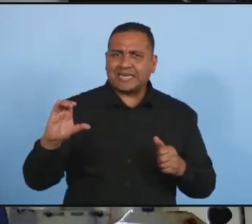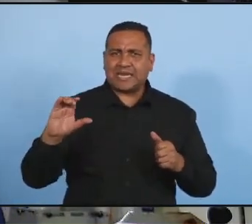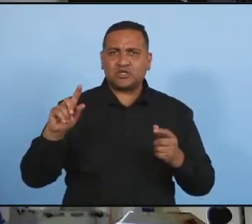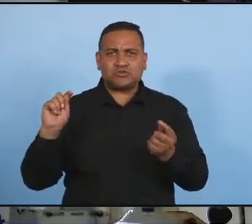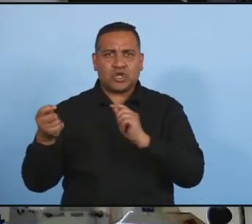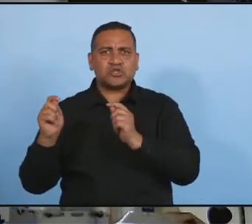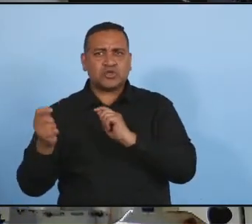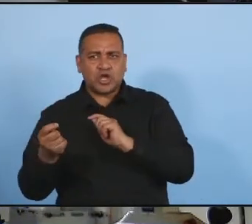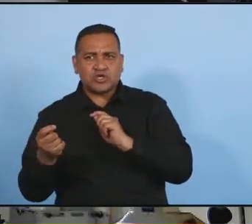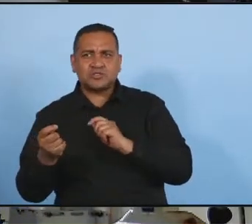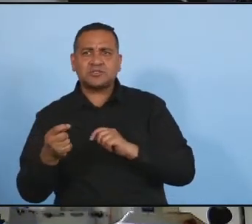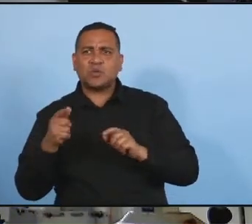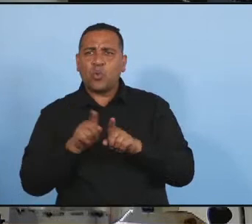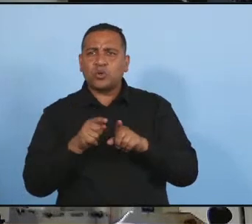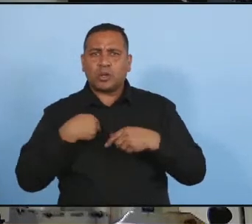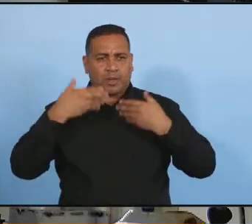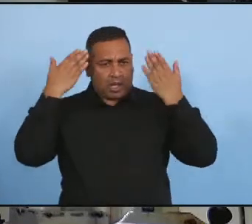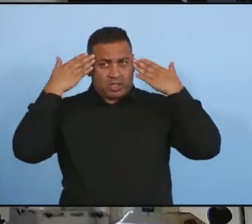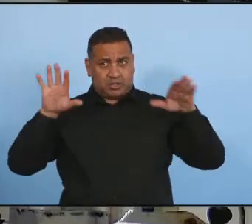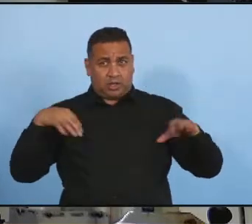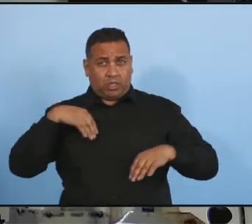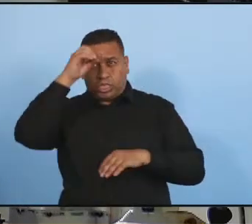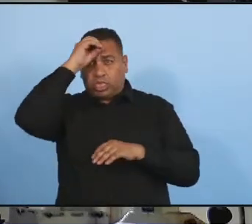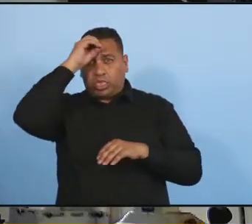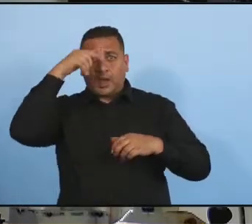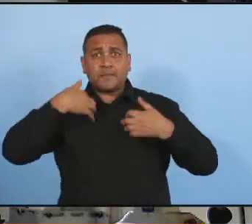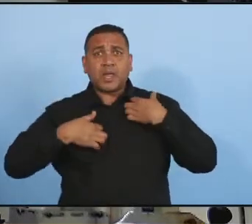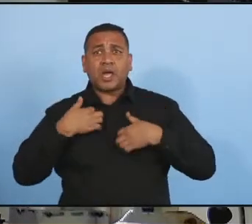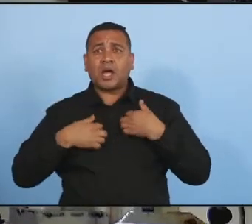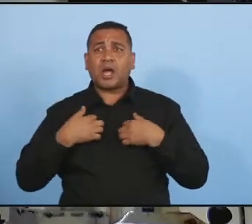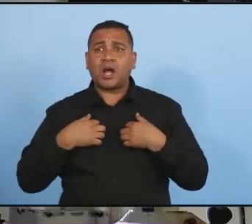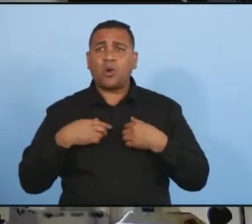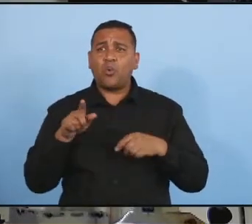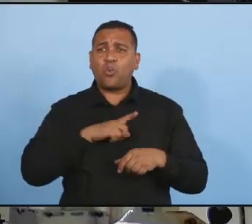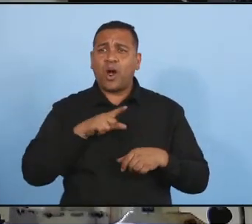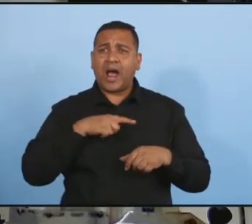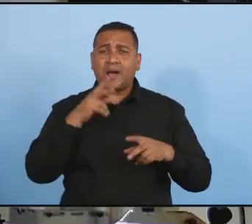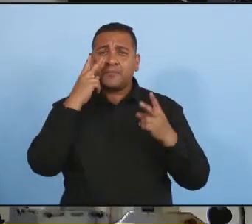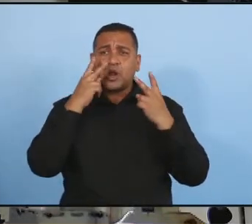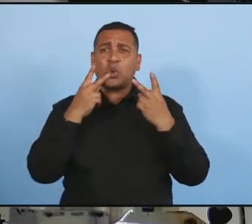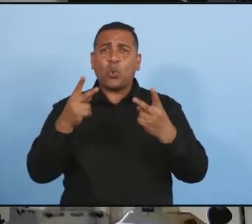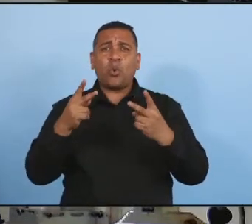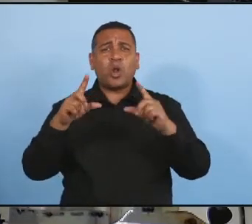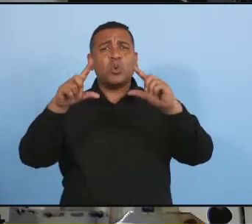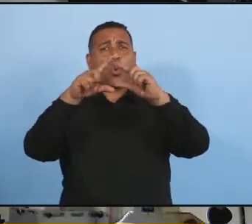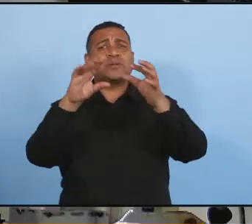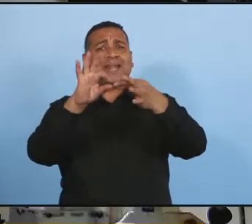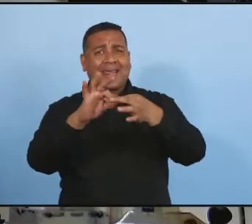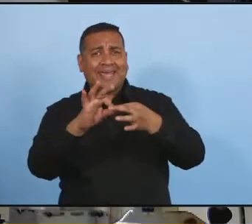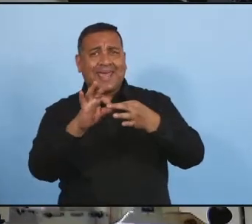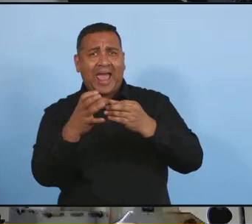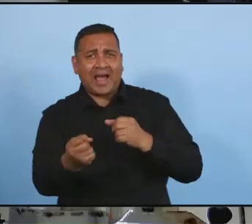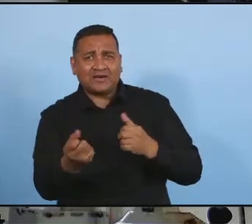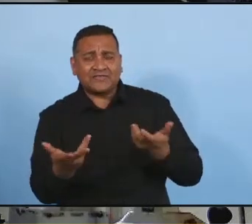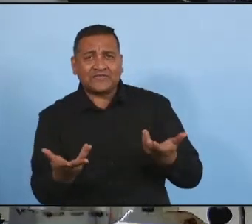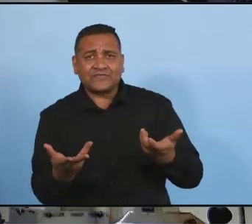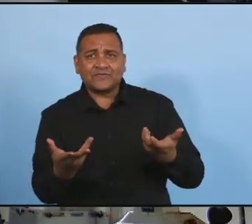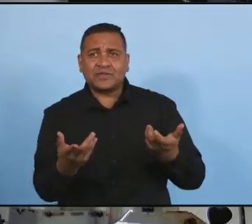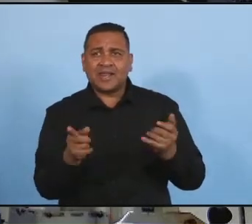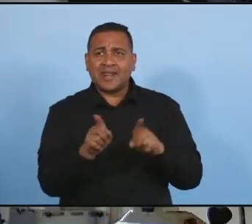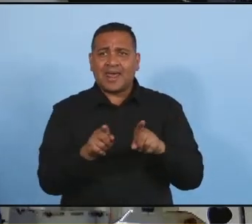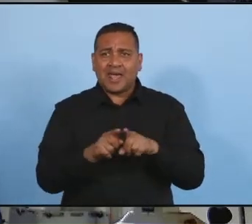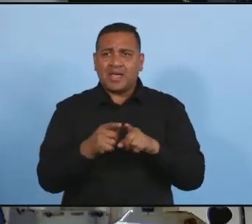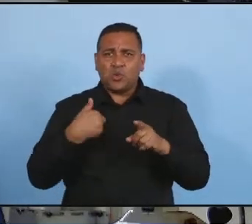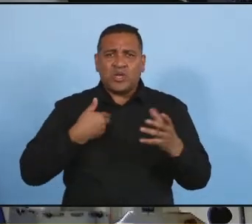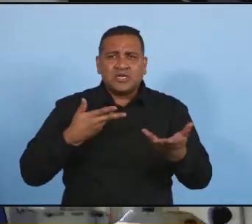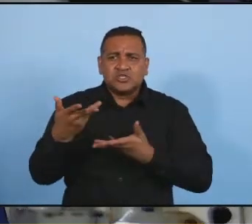personally, I didn't know about. You know, and I'm getting excited about this because when I look at Northlink basically, I mean, we did cosmetology, we did all of the others as